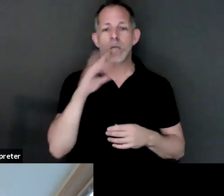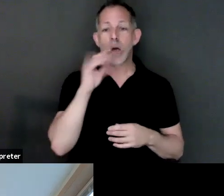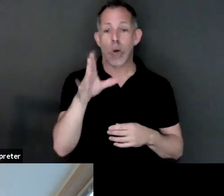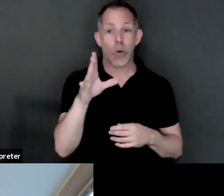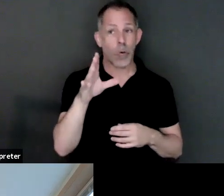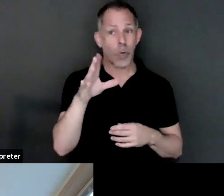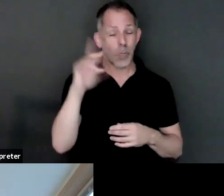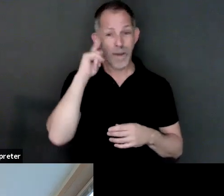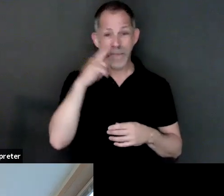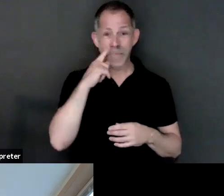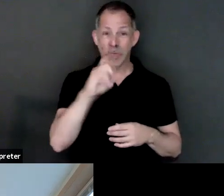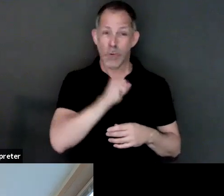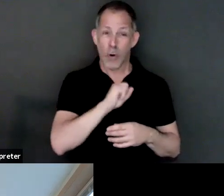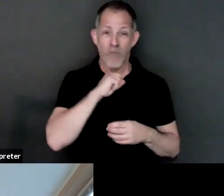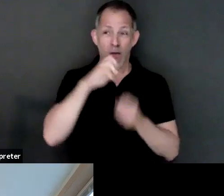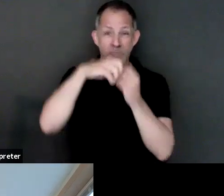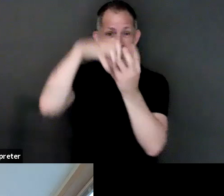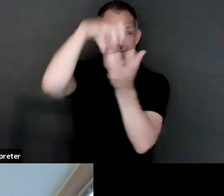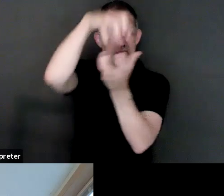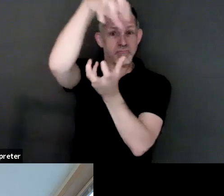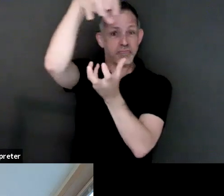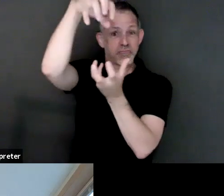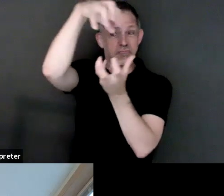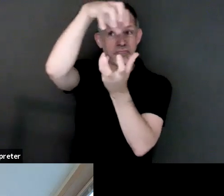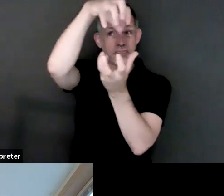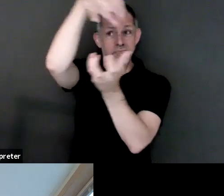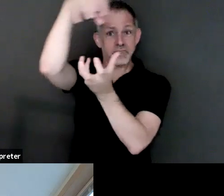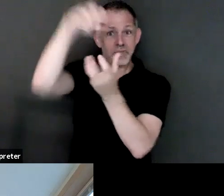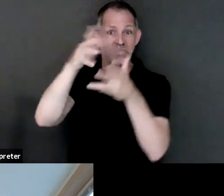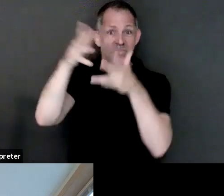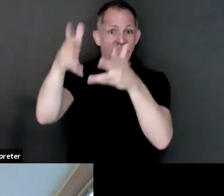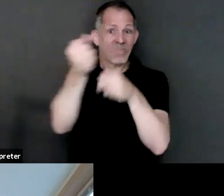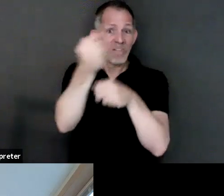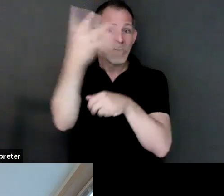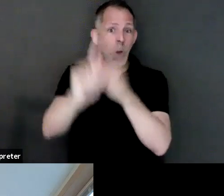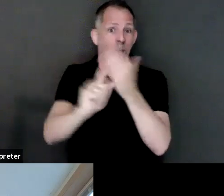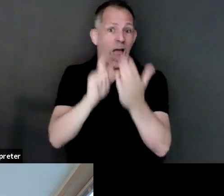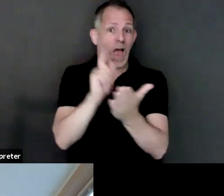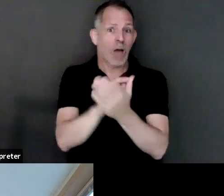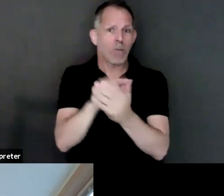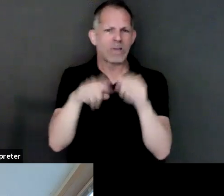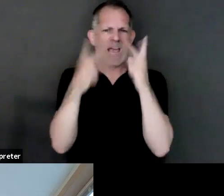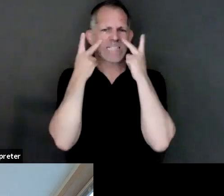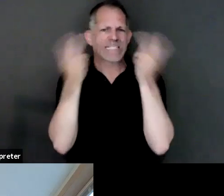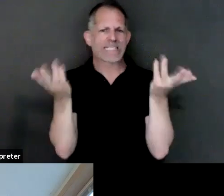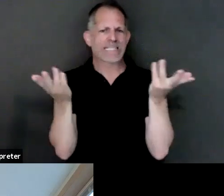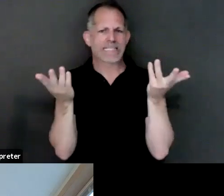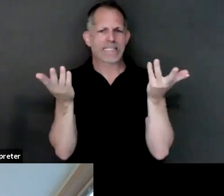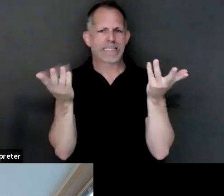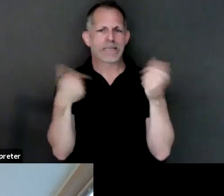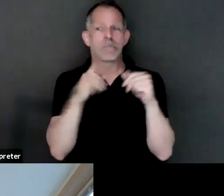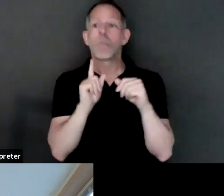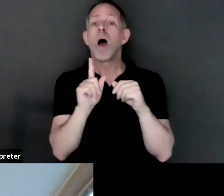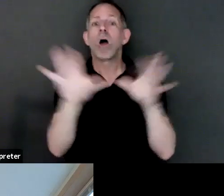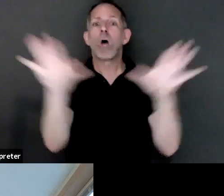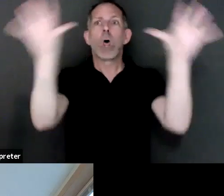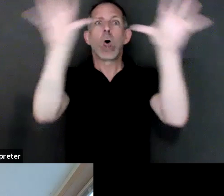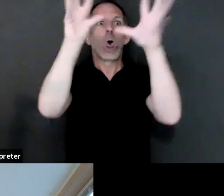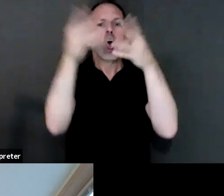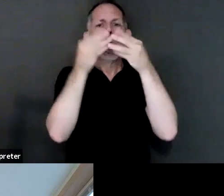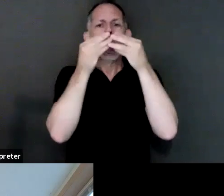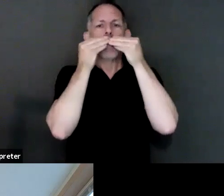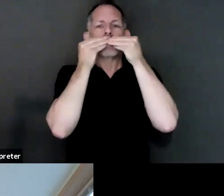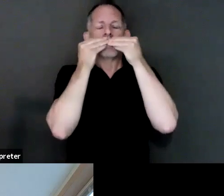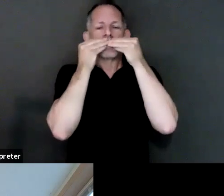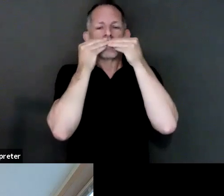transmission can occur. That's clearly been demonstrated. We will continue our efforts to protect Snohomish County. This